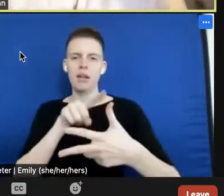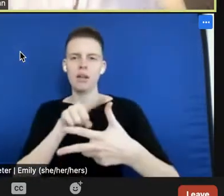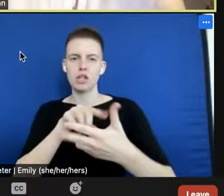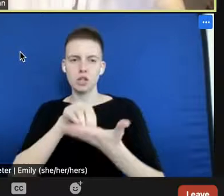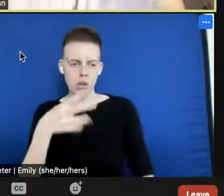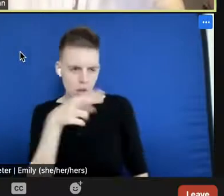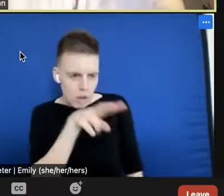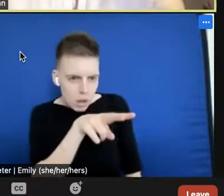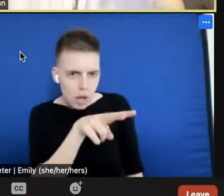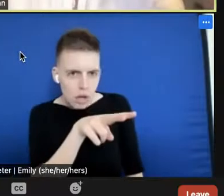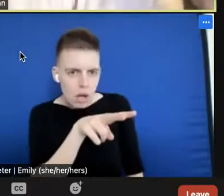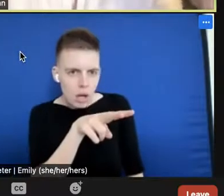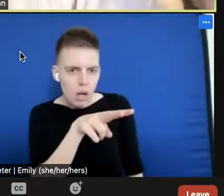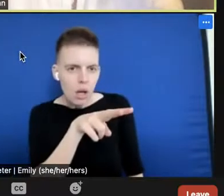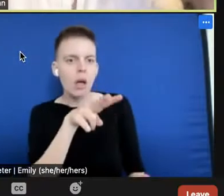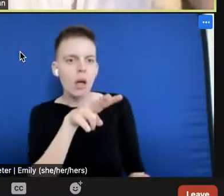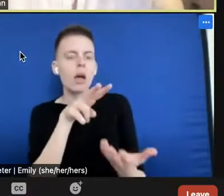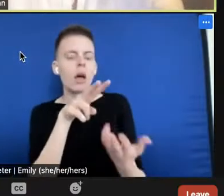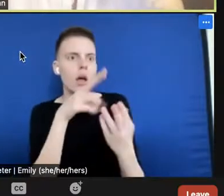attending to color.